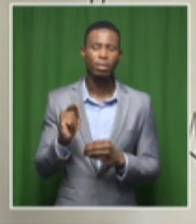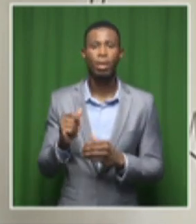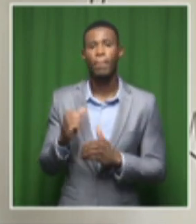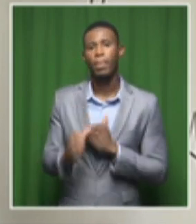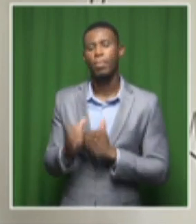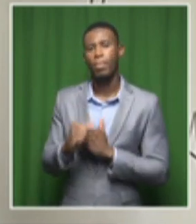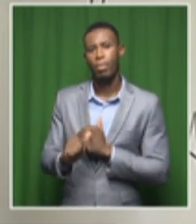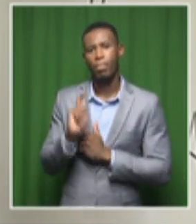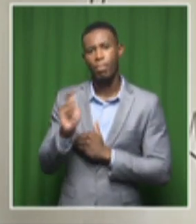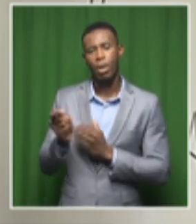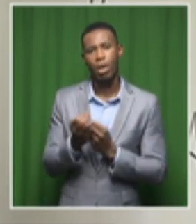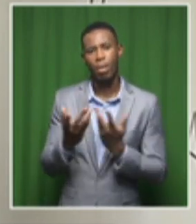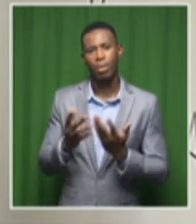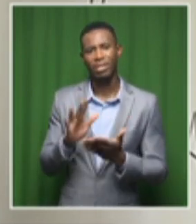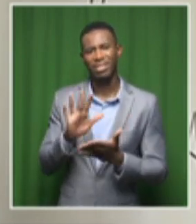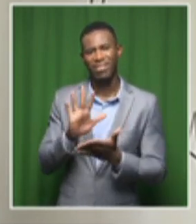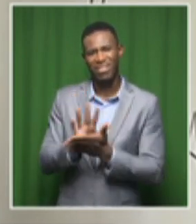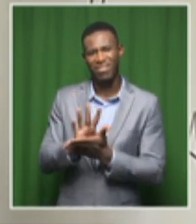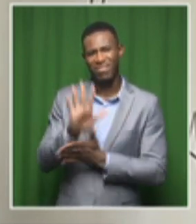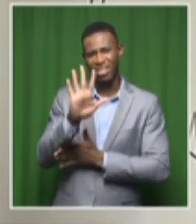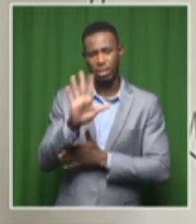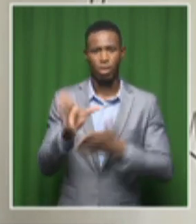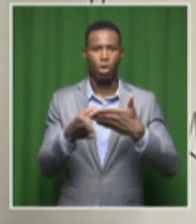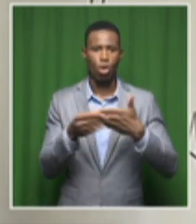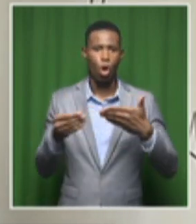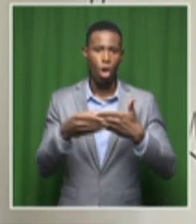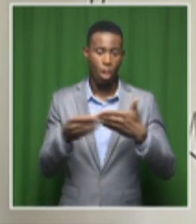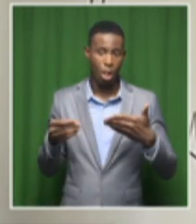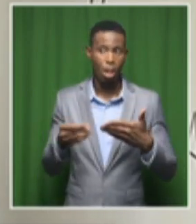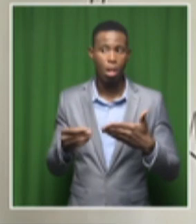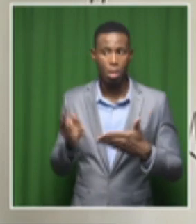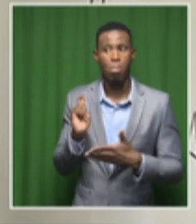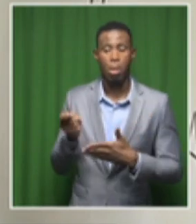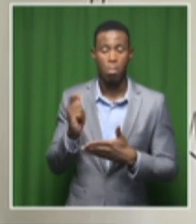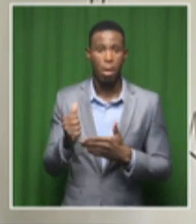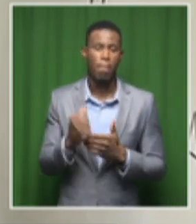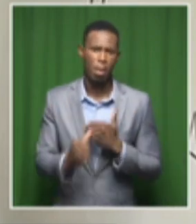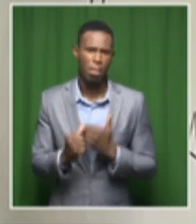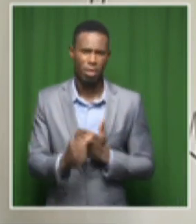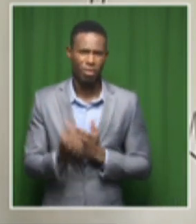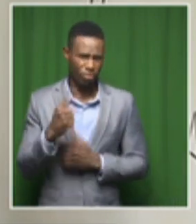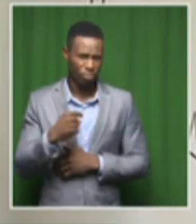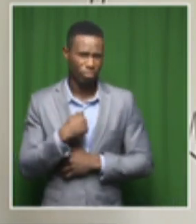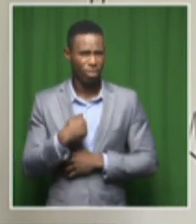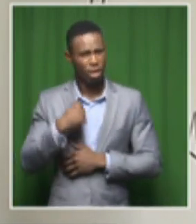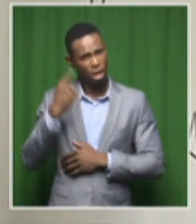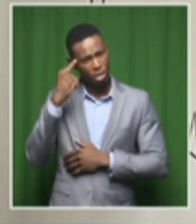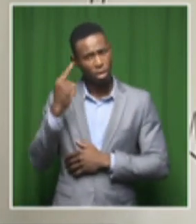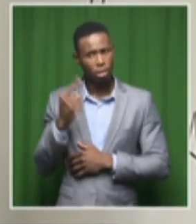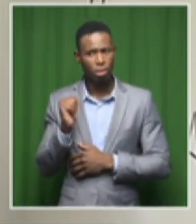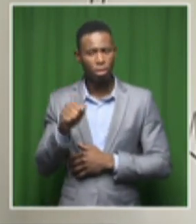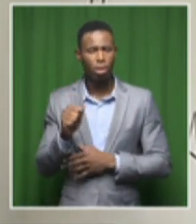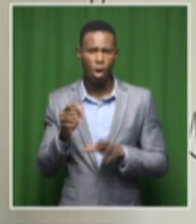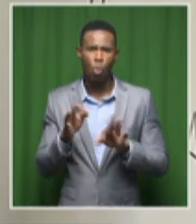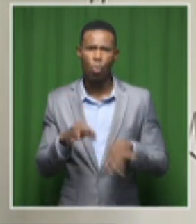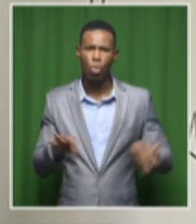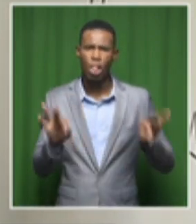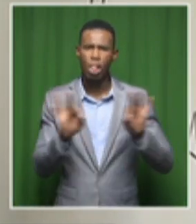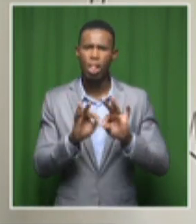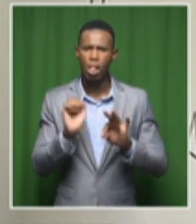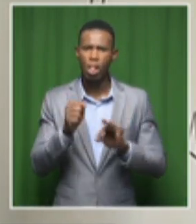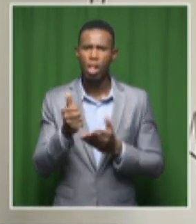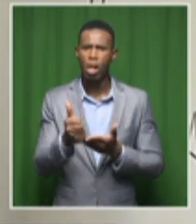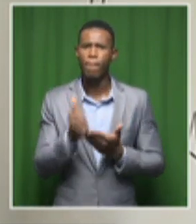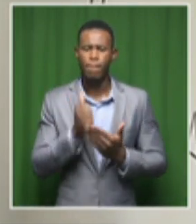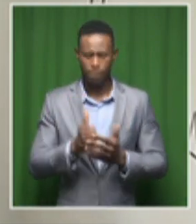$15 a month. And for me, it really is worth it because we see all these scams. And I really want to